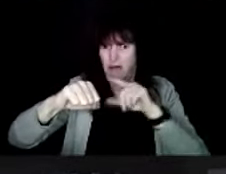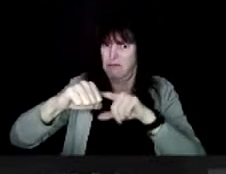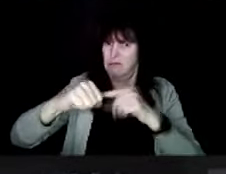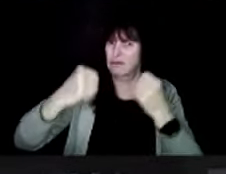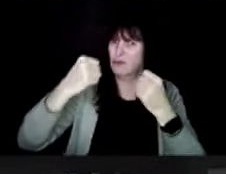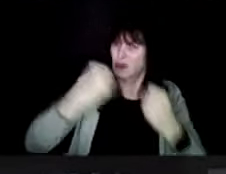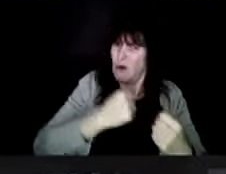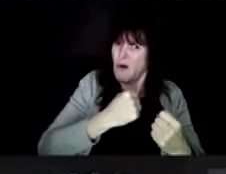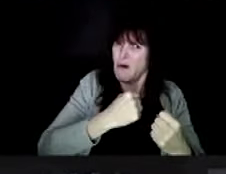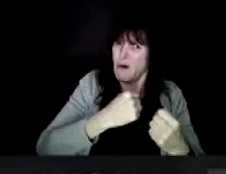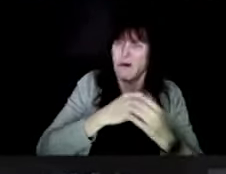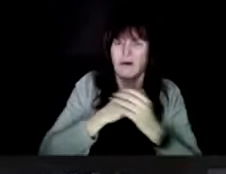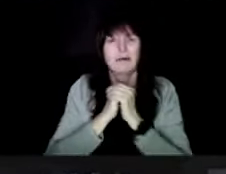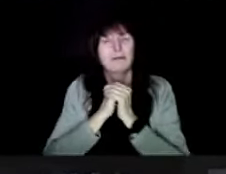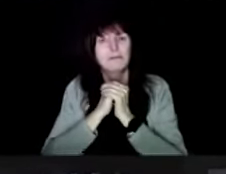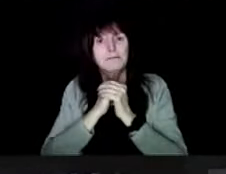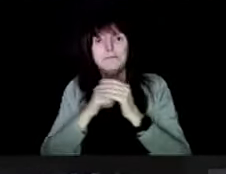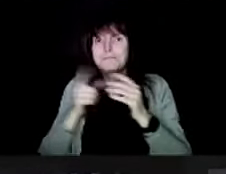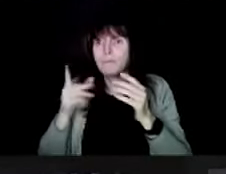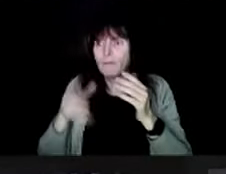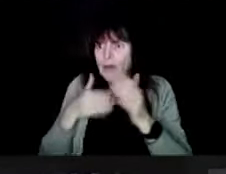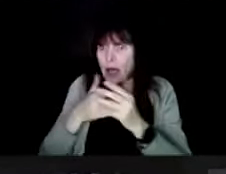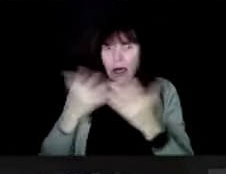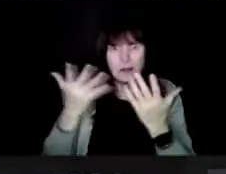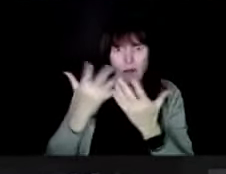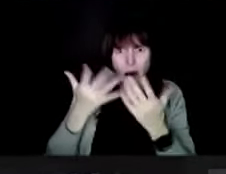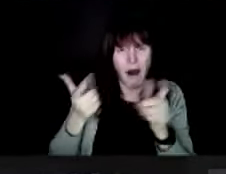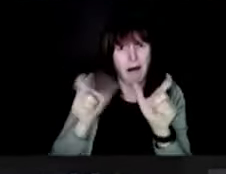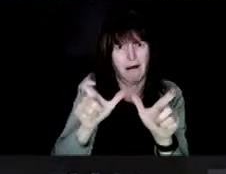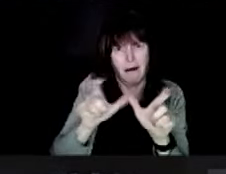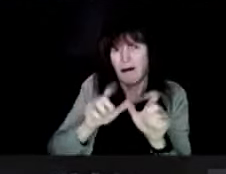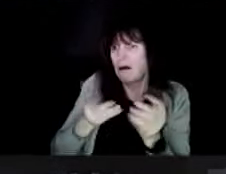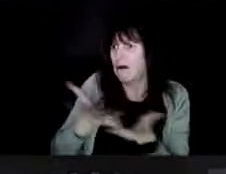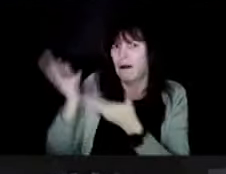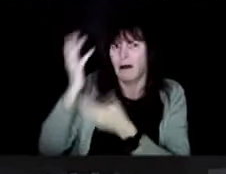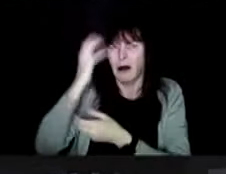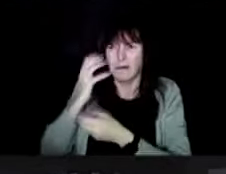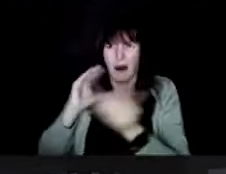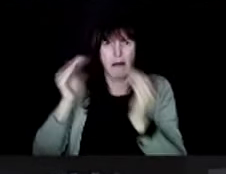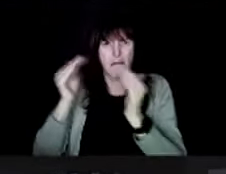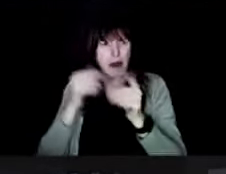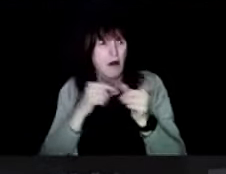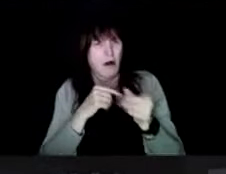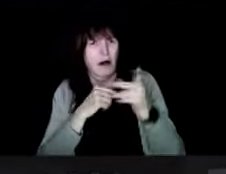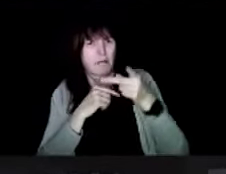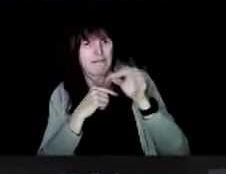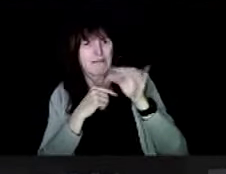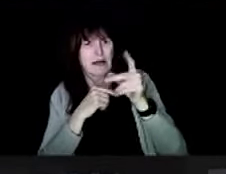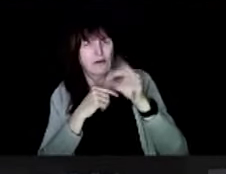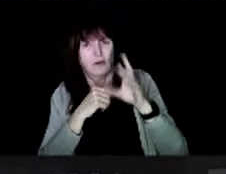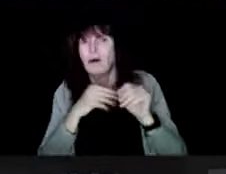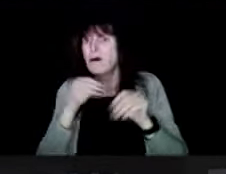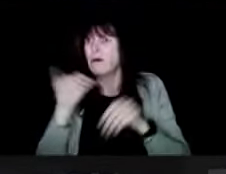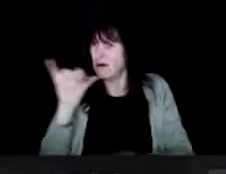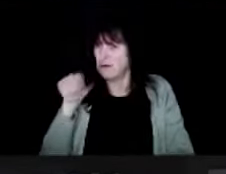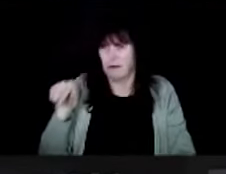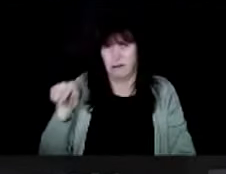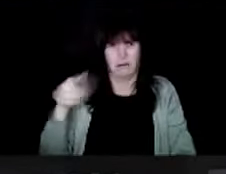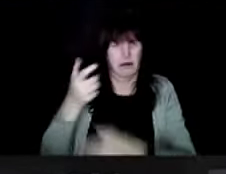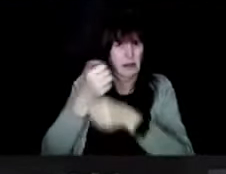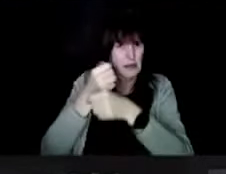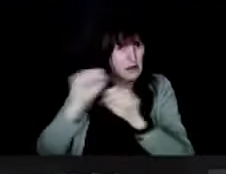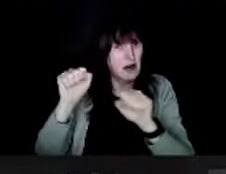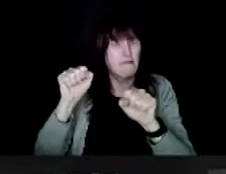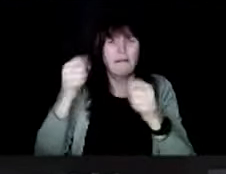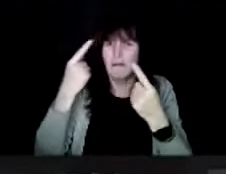hospitalization than the Pfizer vaccine. It's also safe and effective to receive what we call a mixed dose series, or a